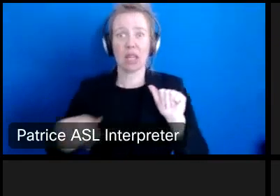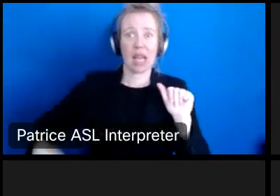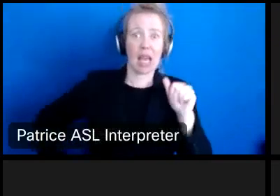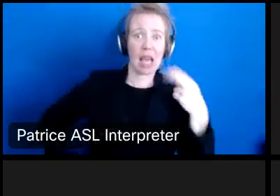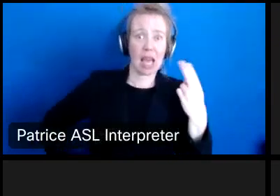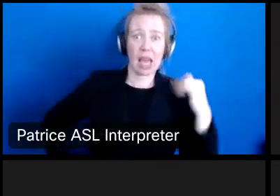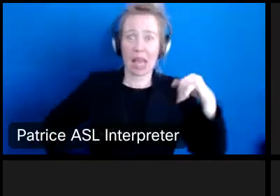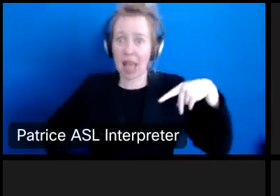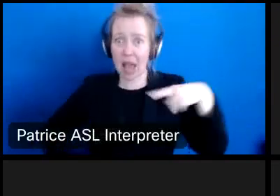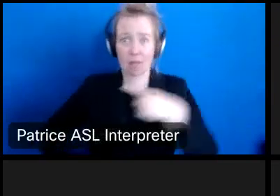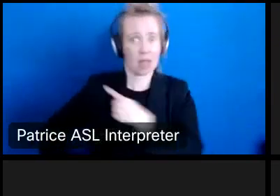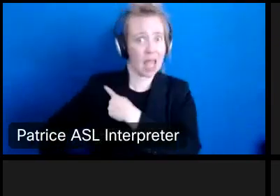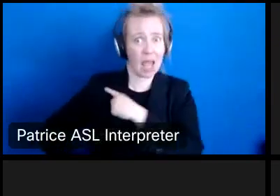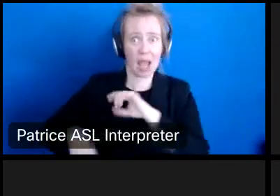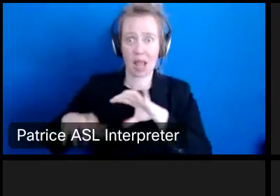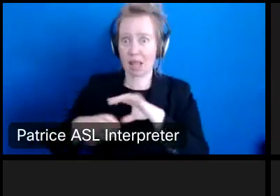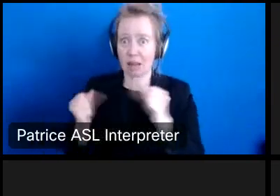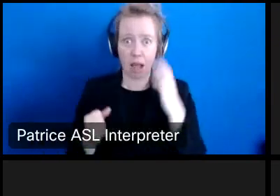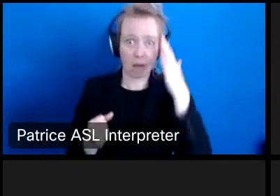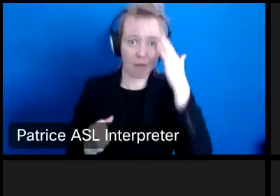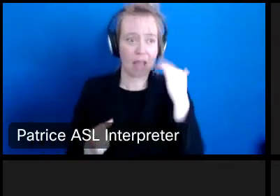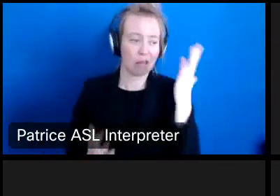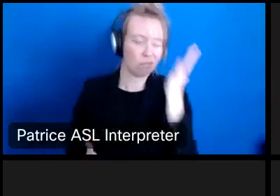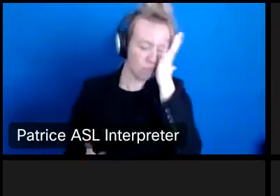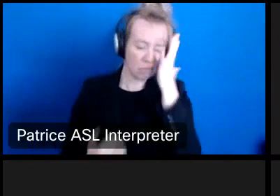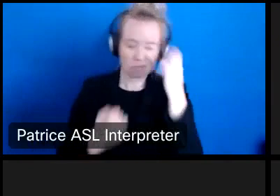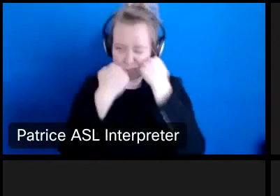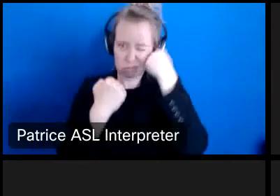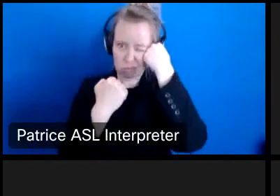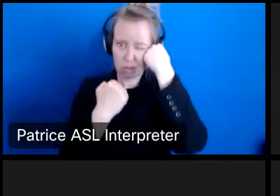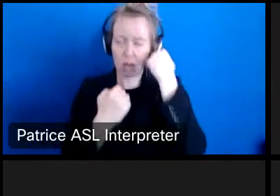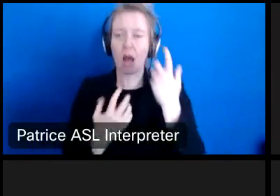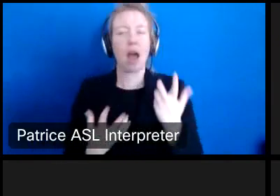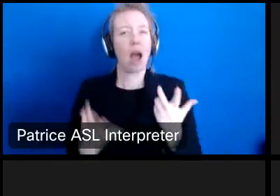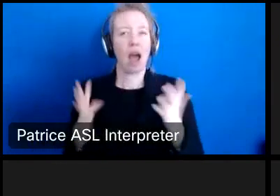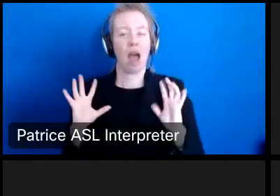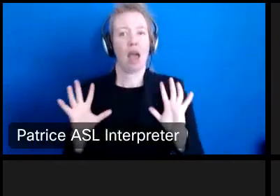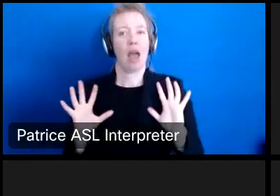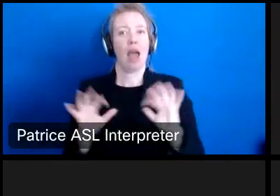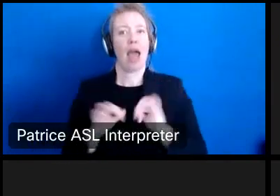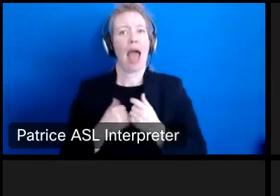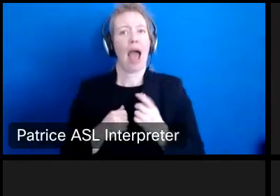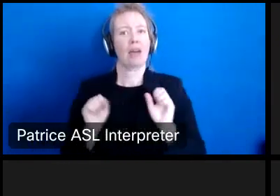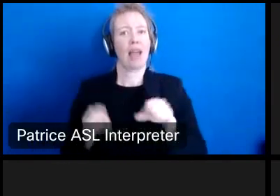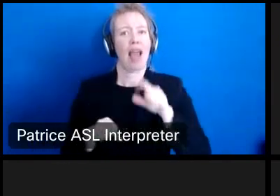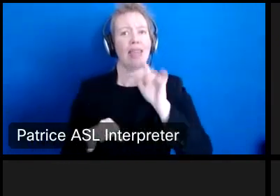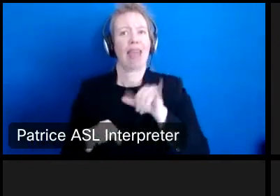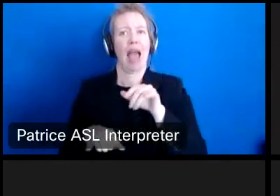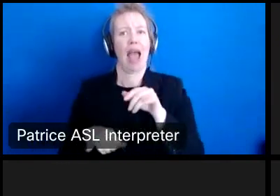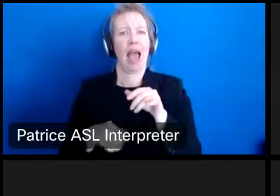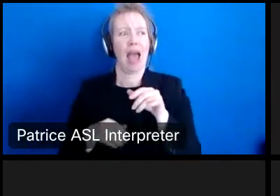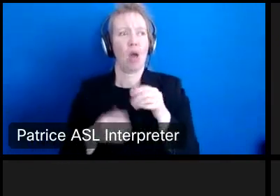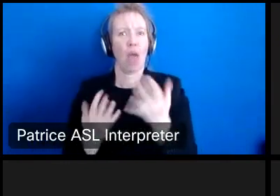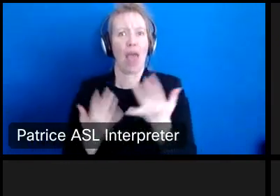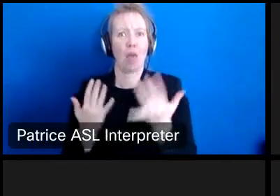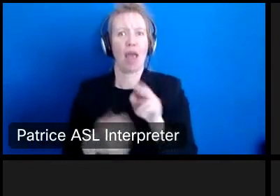cuff, a smashed face. How can these sit out there for 270 days?